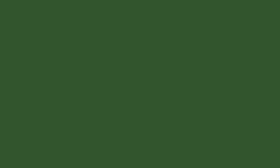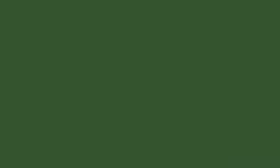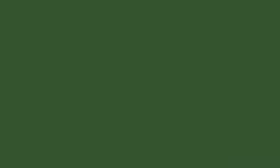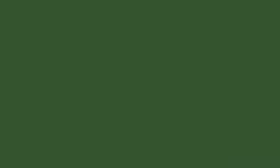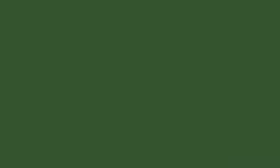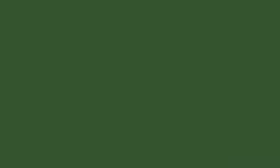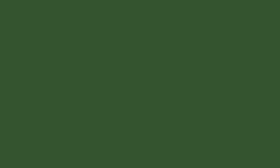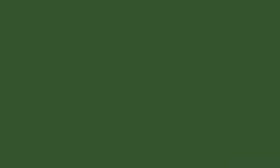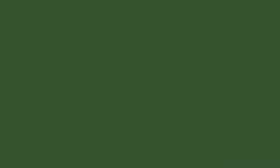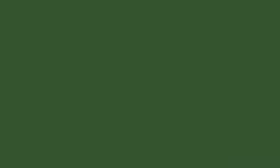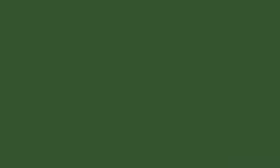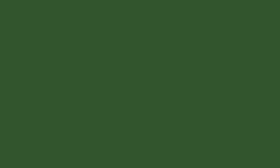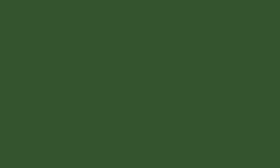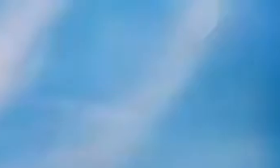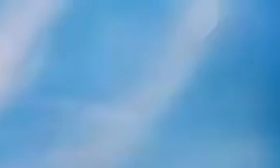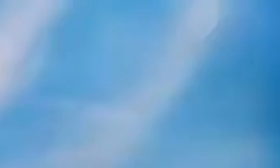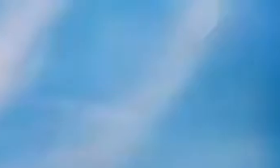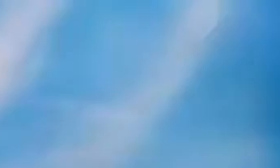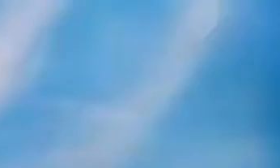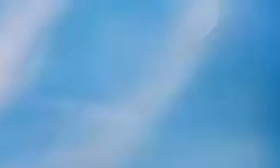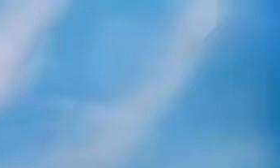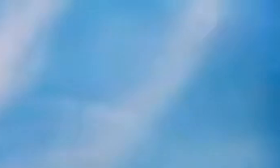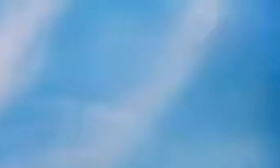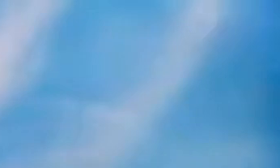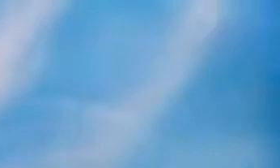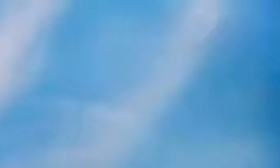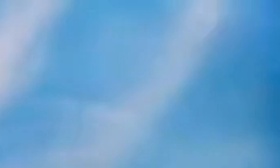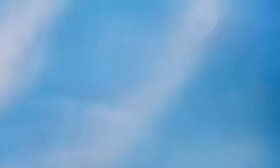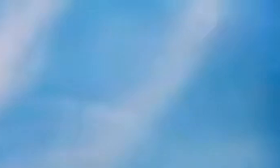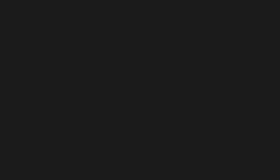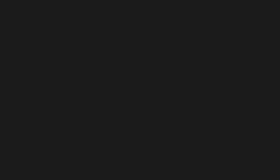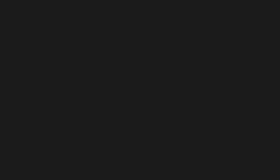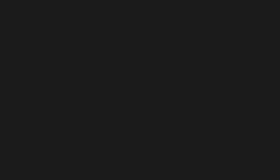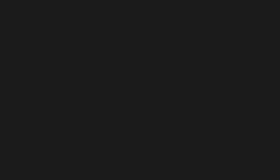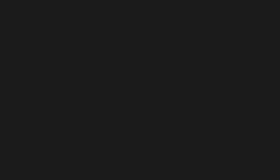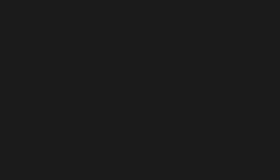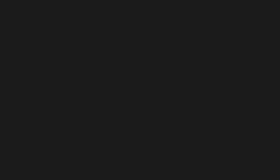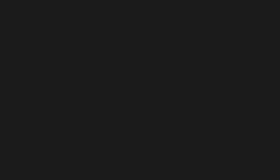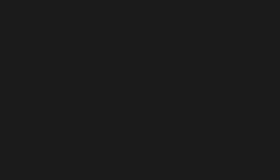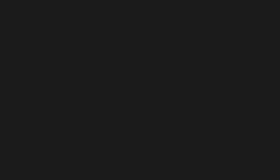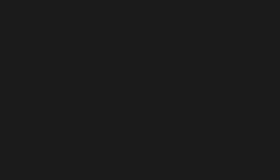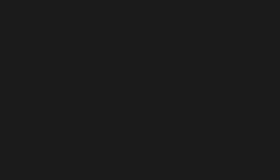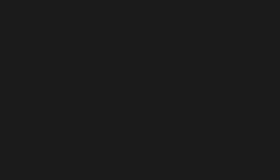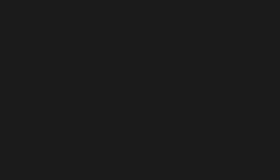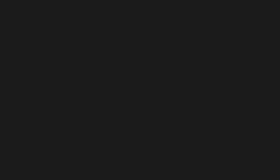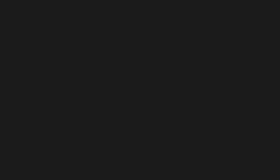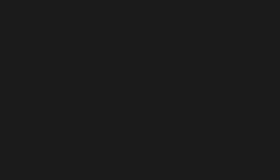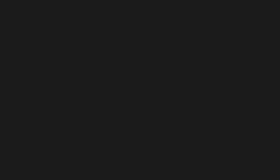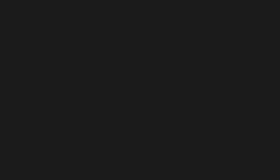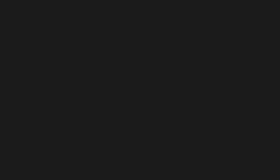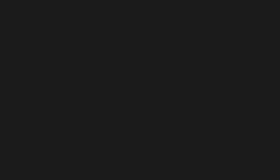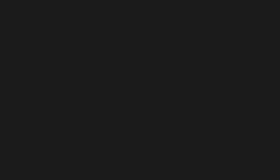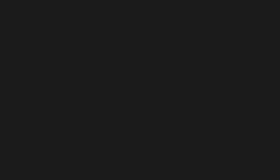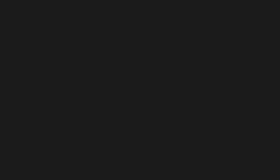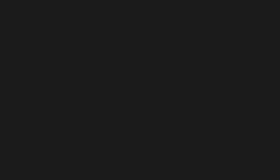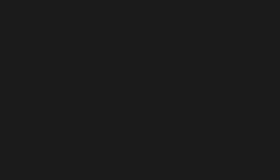Yeah, totally. Wow. Now that's fancy. It is fancy. I'm just kind of like, oh, I wish they only knew